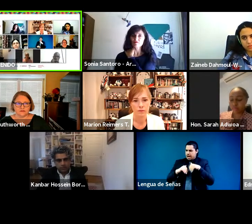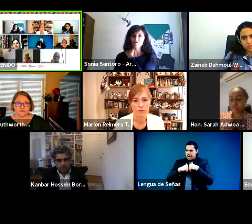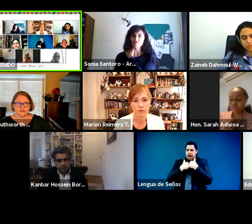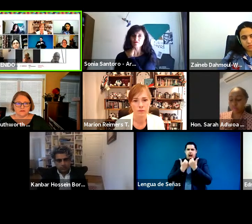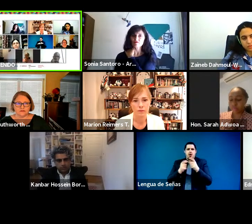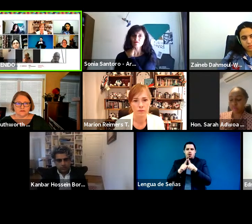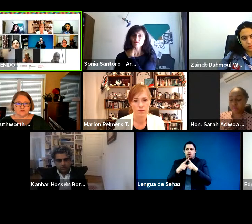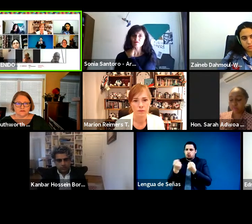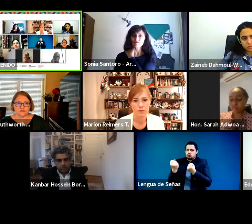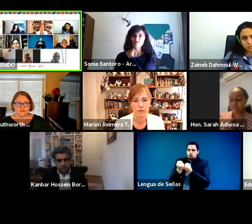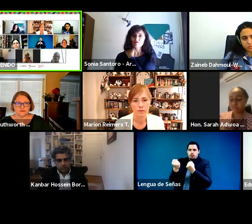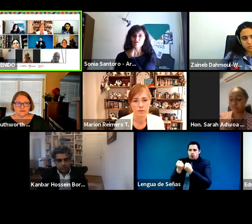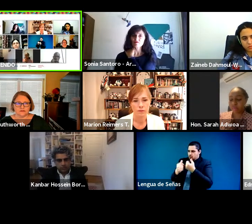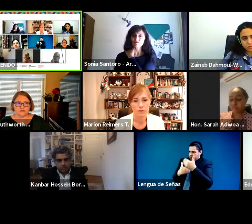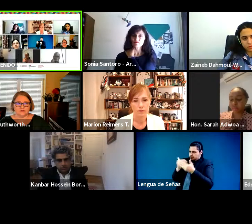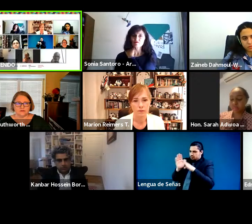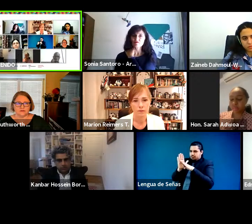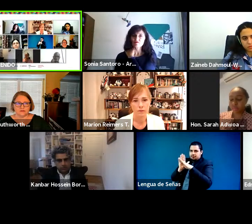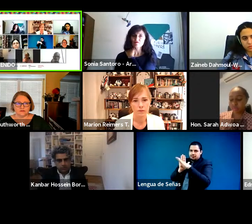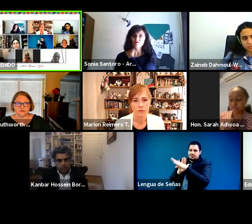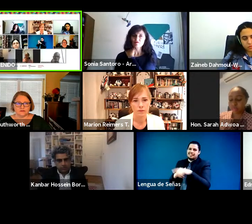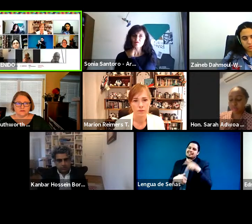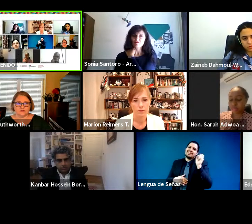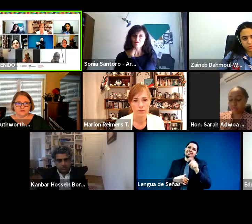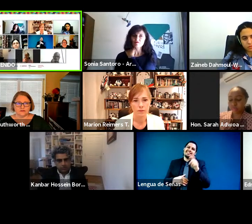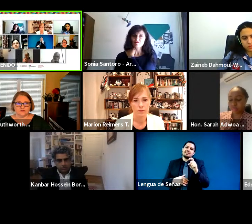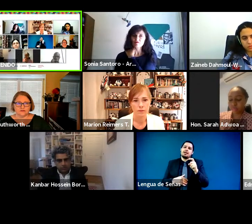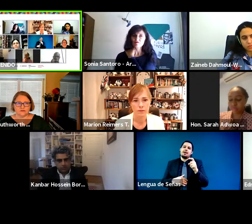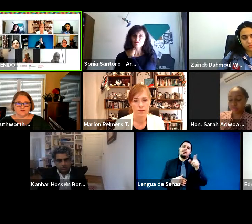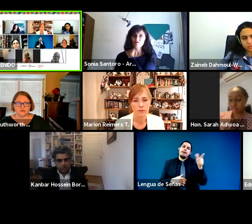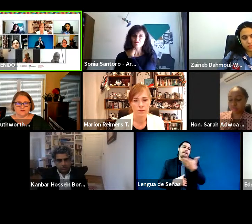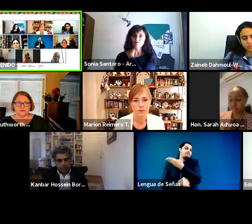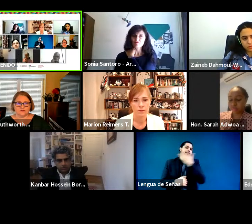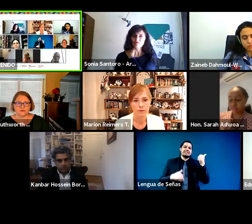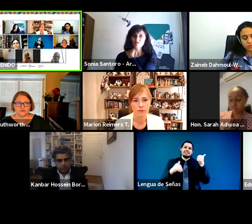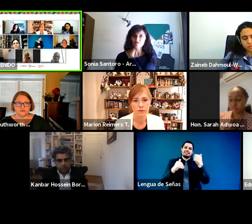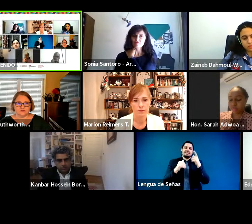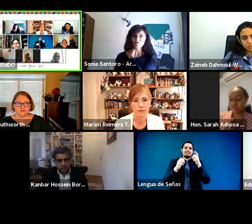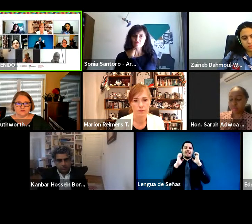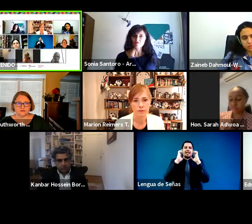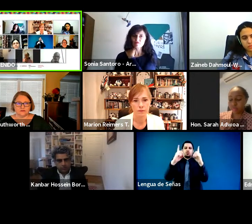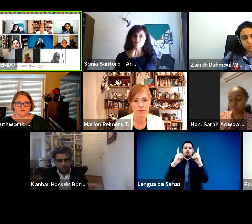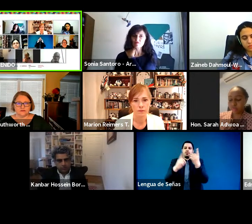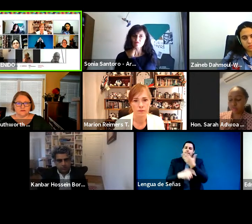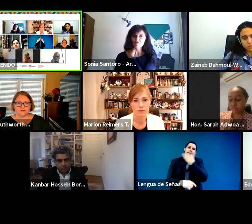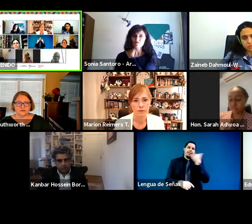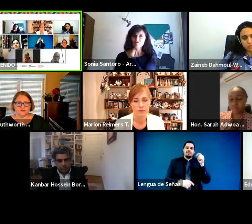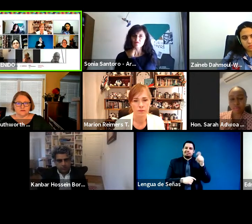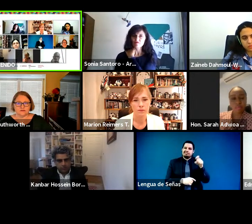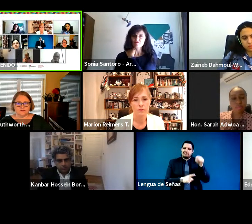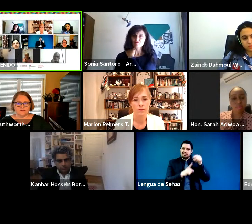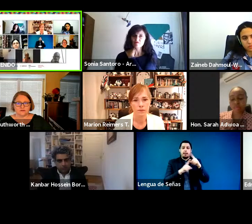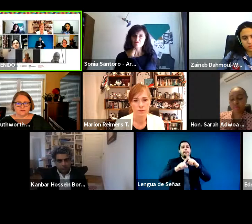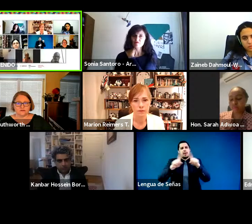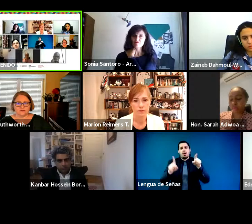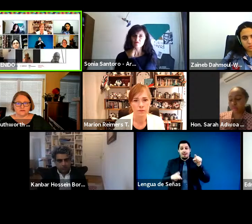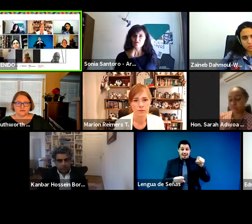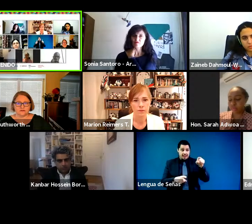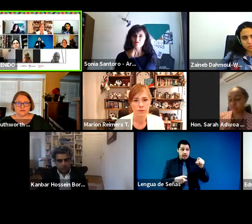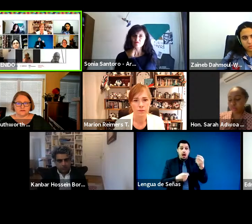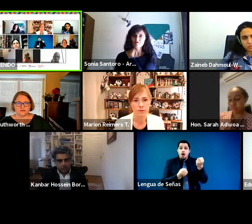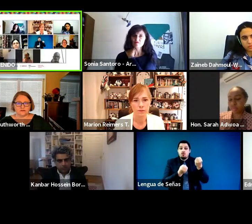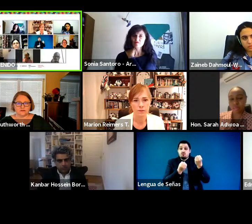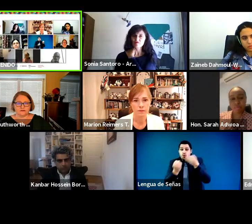giving people different perspectives on different people's lives in different scenarios. And I think that's really, really powerful. And you